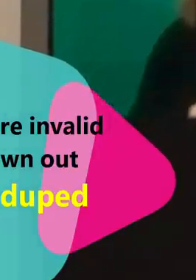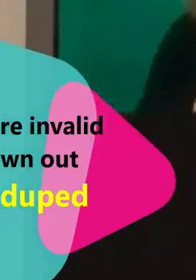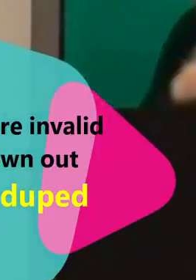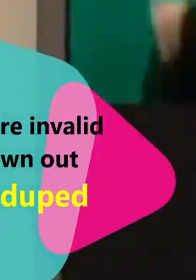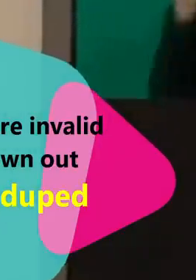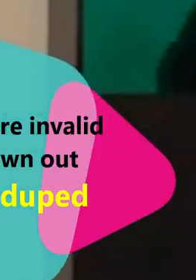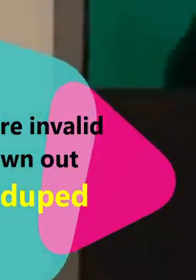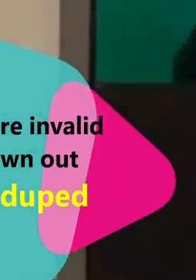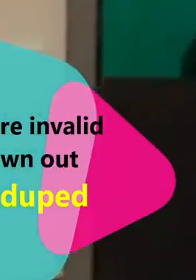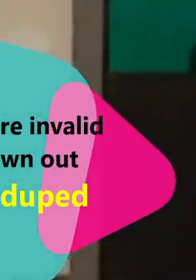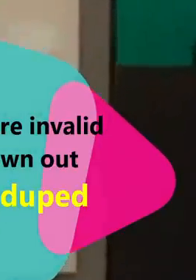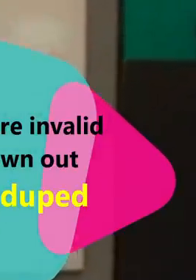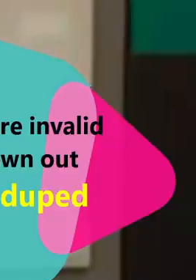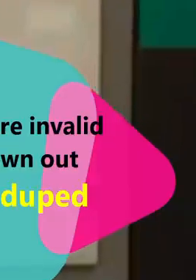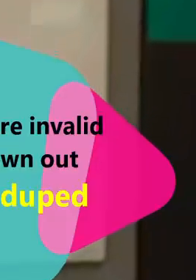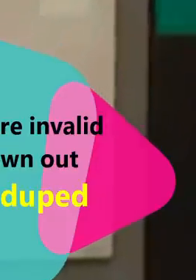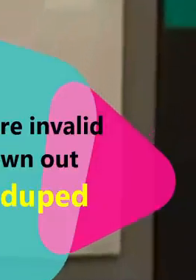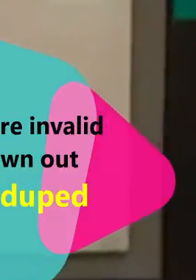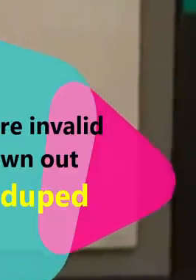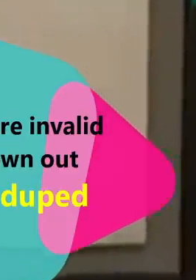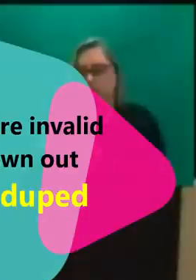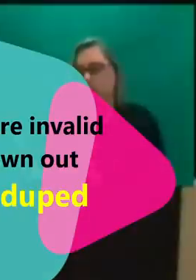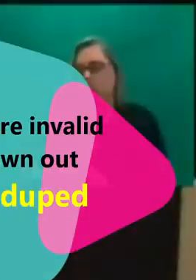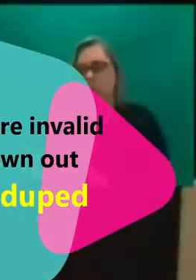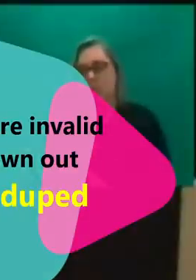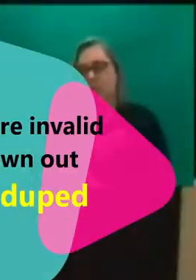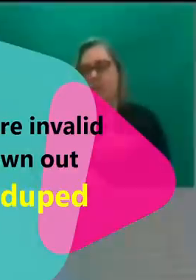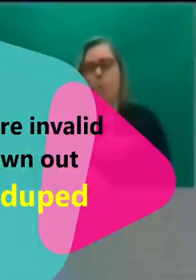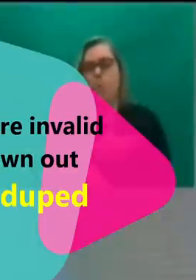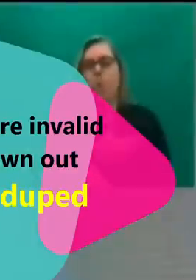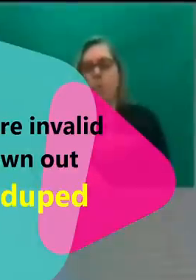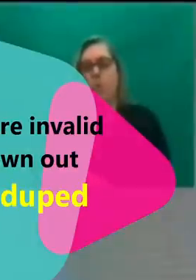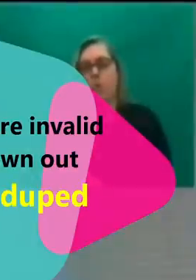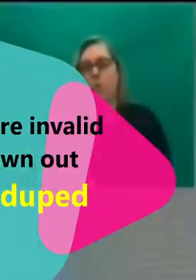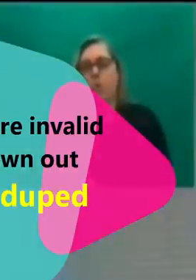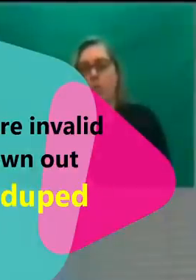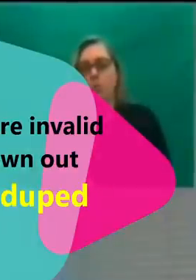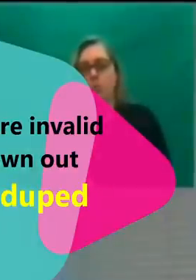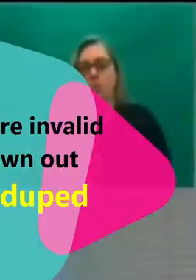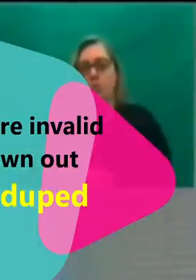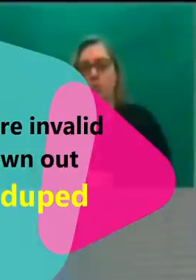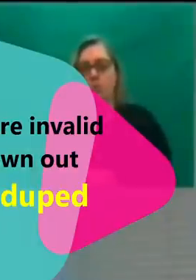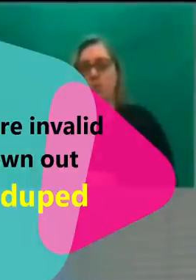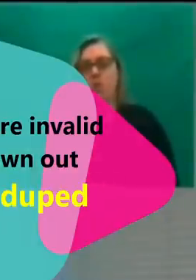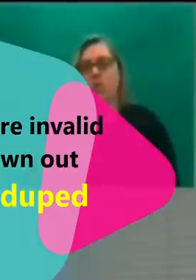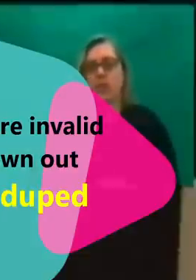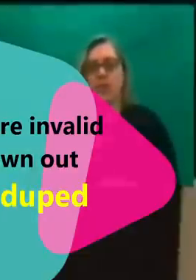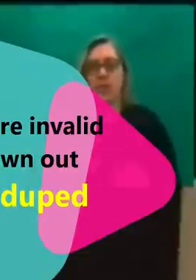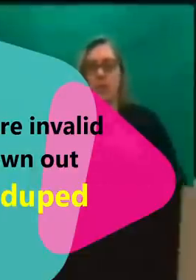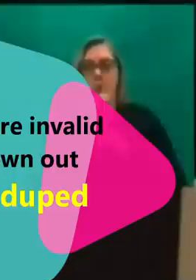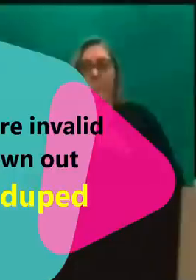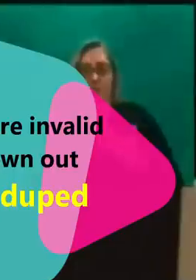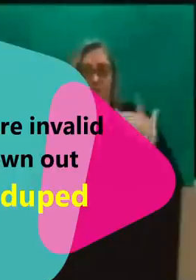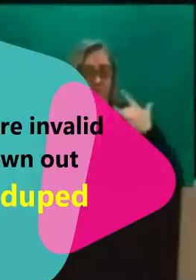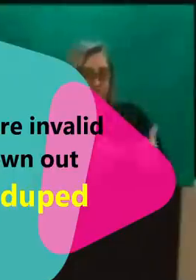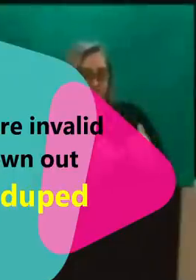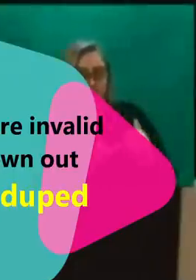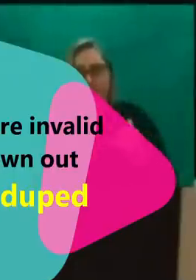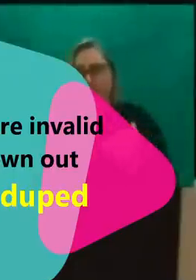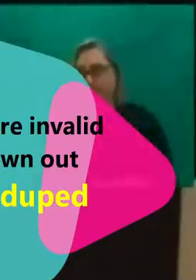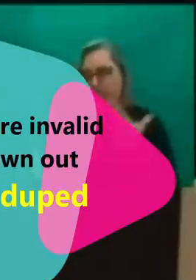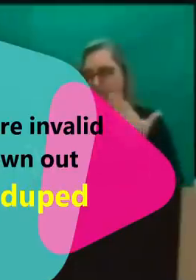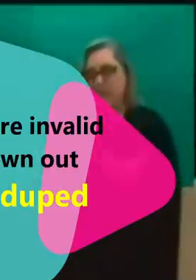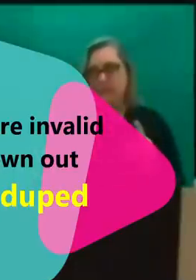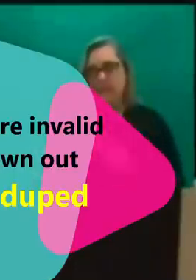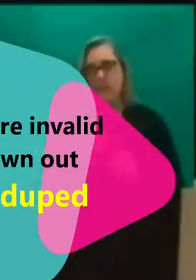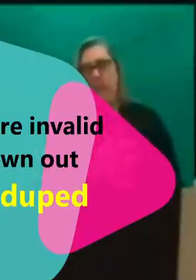to the fact that most are resolved through the review state. And that's why we have those important checks and balances in place. So people, particularly vulnerable cohorts